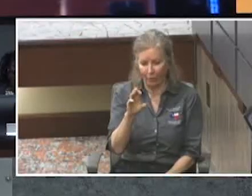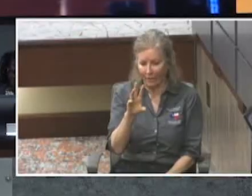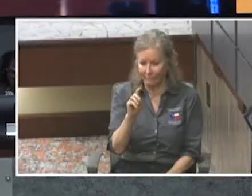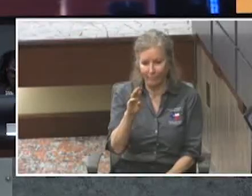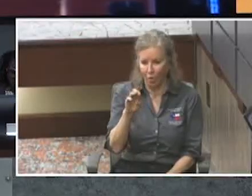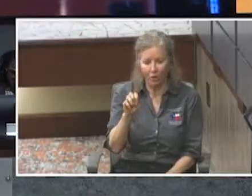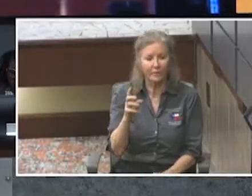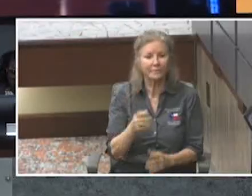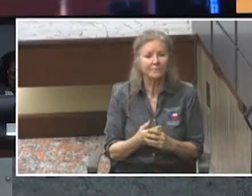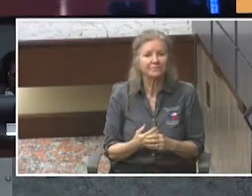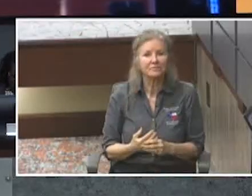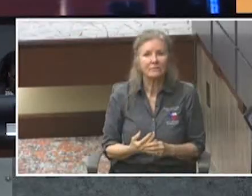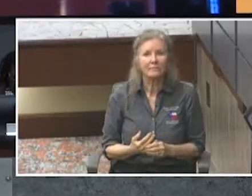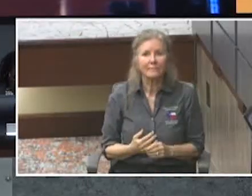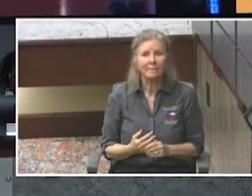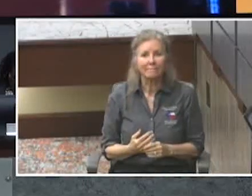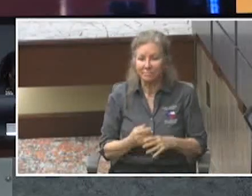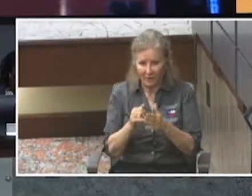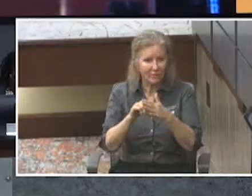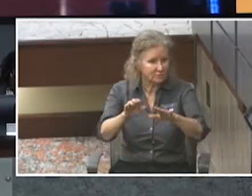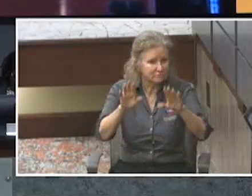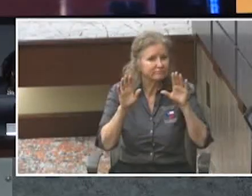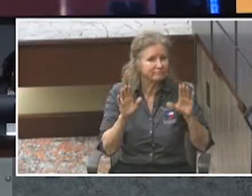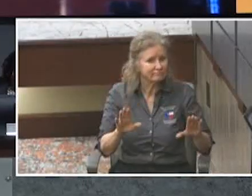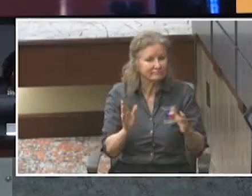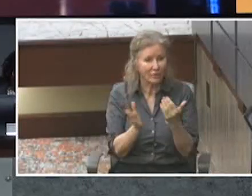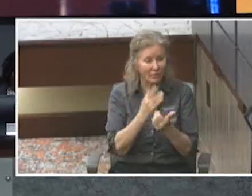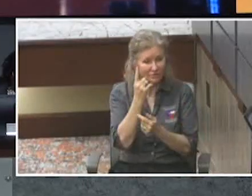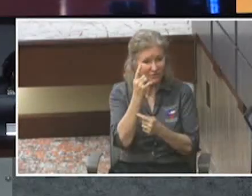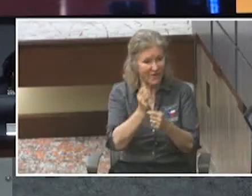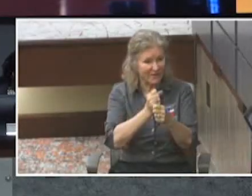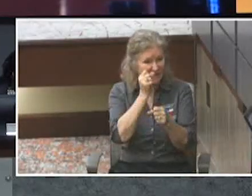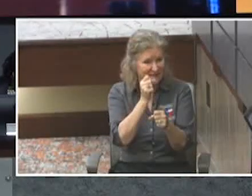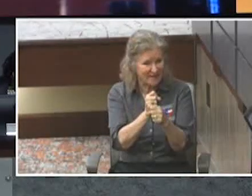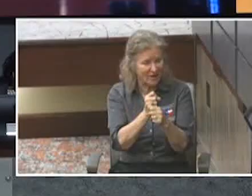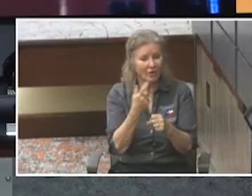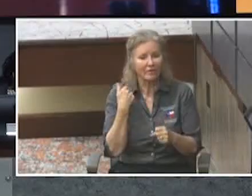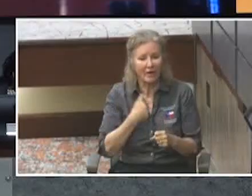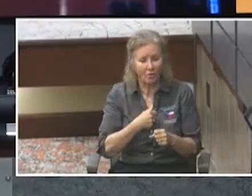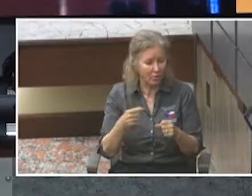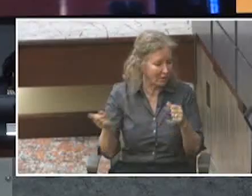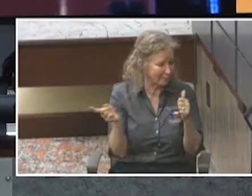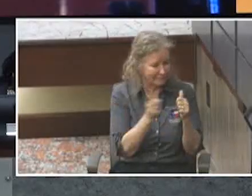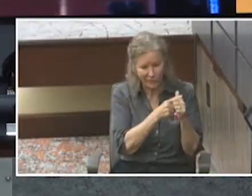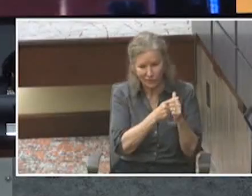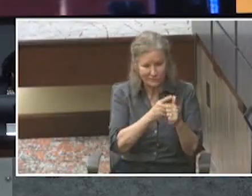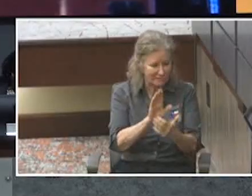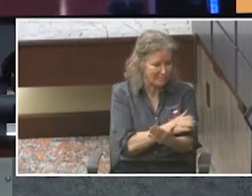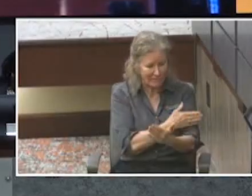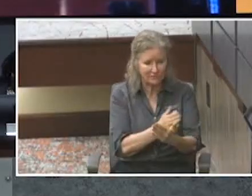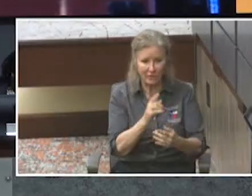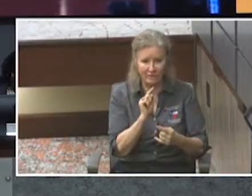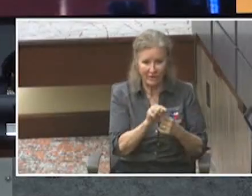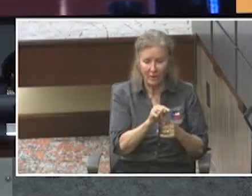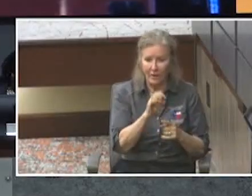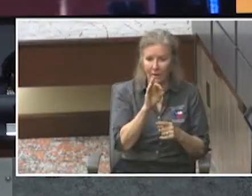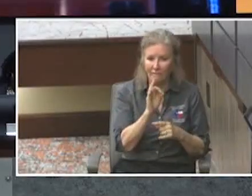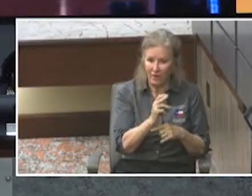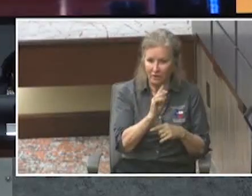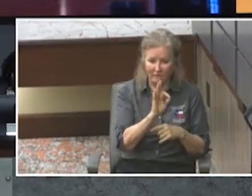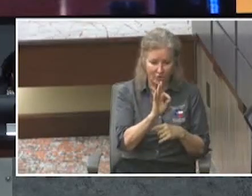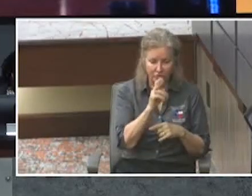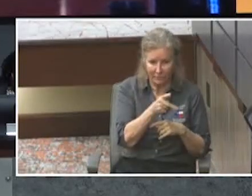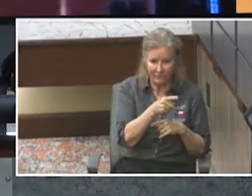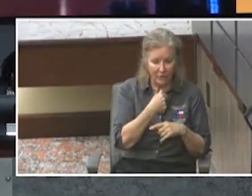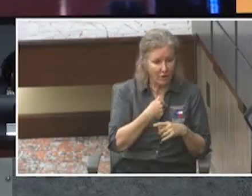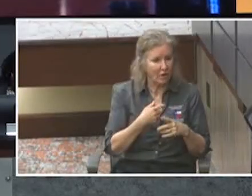Baylor alum. It's quite amazing. It's almost been a year since we hosted our first concert at Foster Pavilion, sold-out concert.